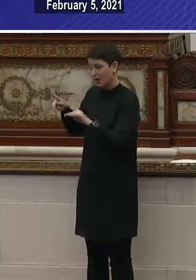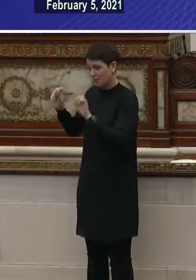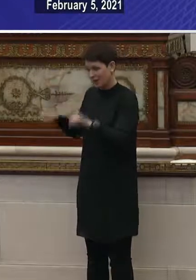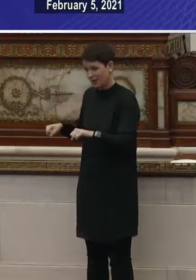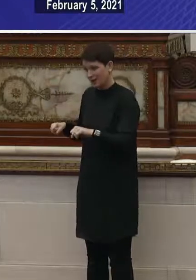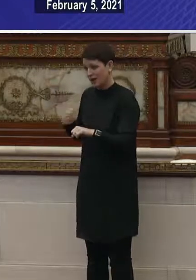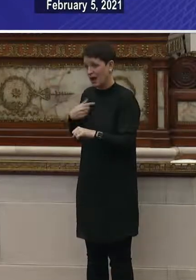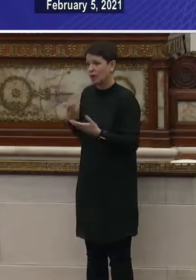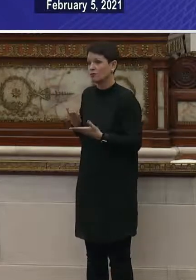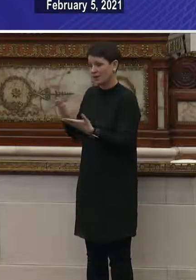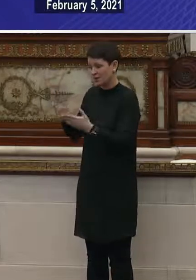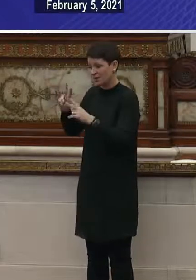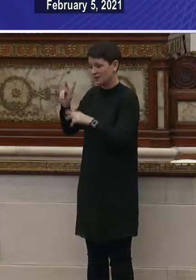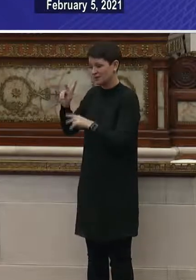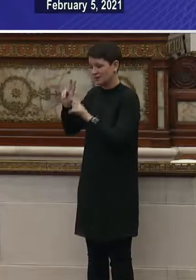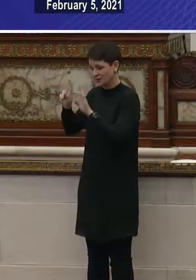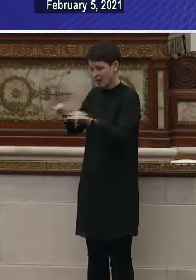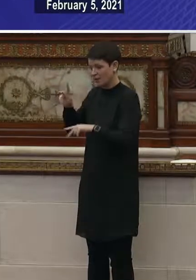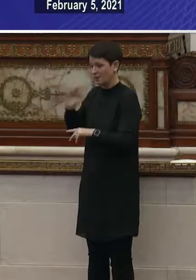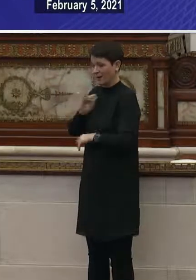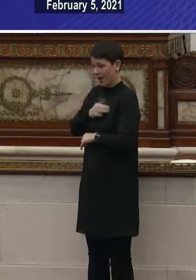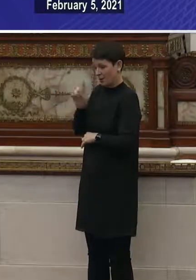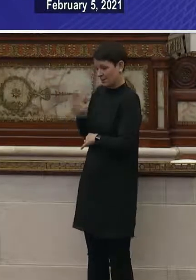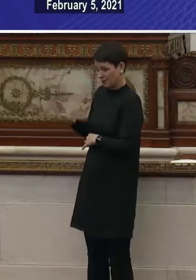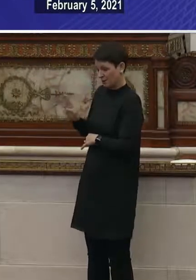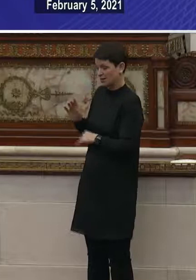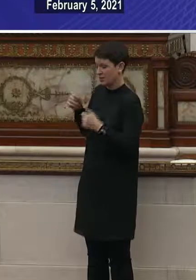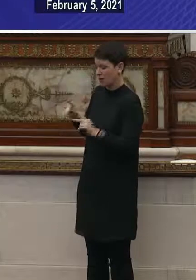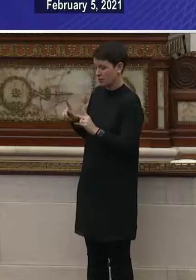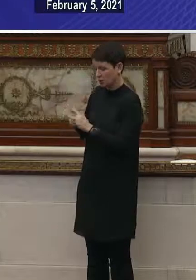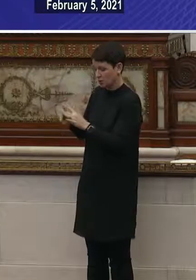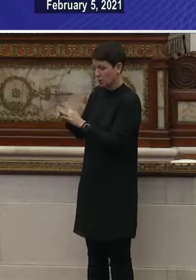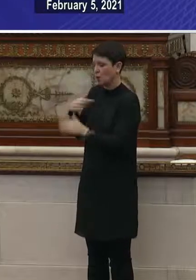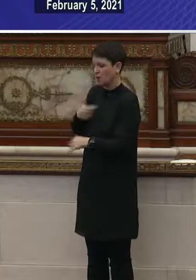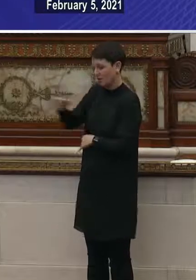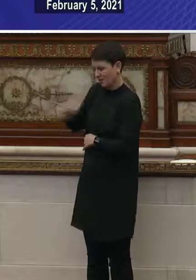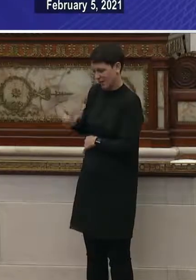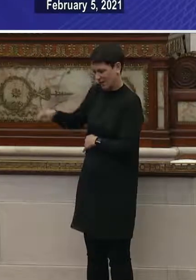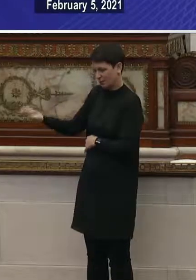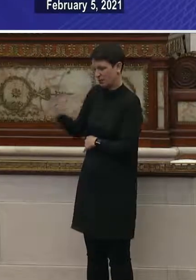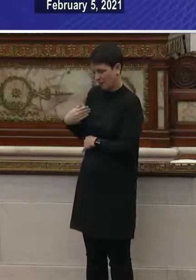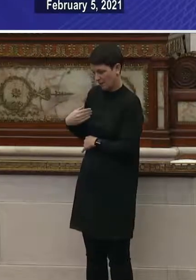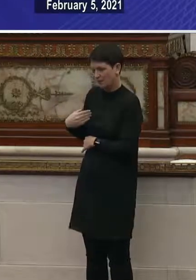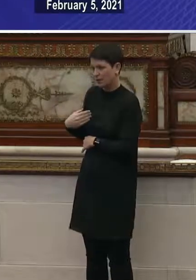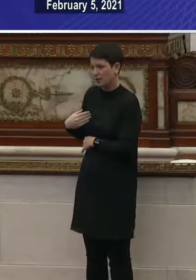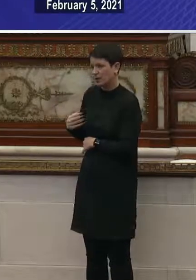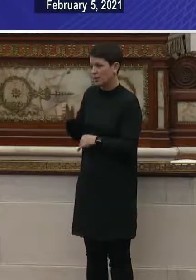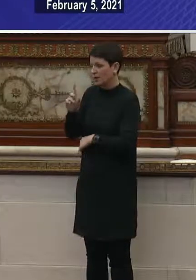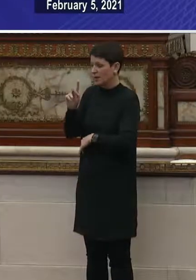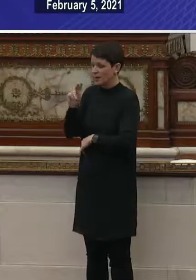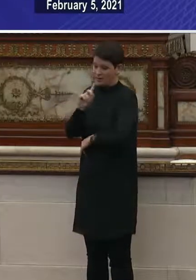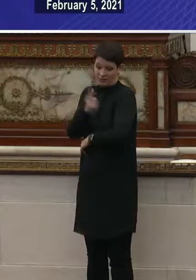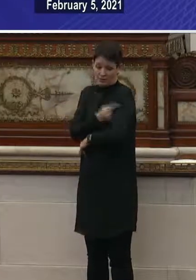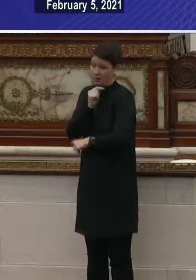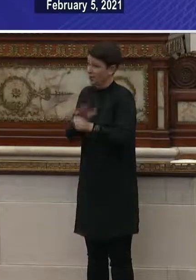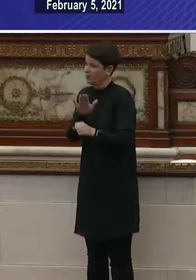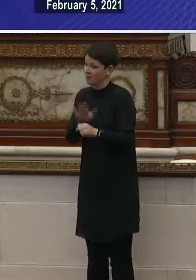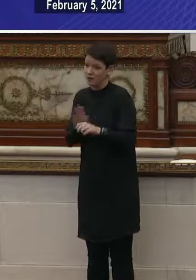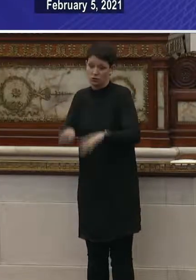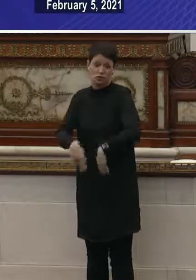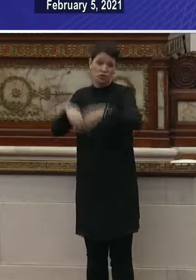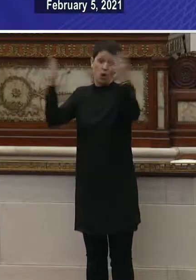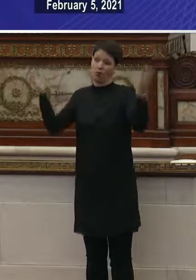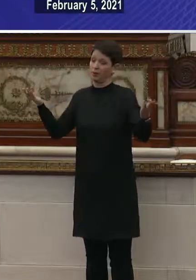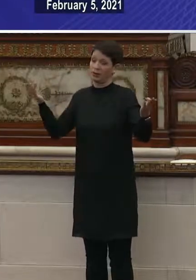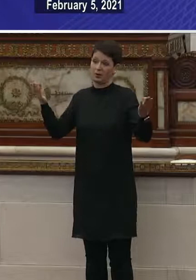would recommend they sign up at our database. And then as opportunities arise, we will invite them. We just don't have enough doses to sort of throw it open and have